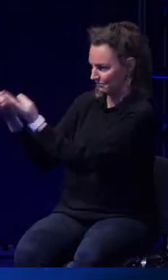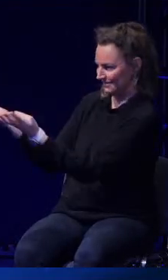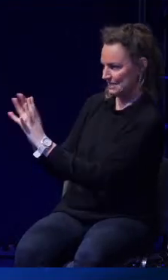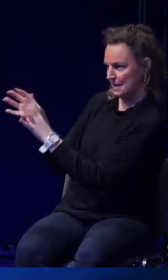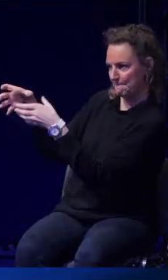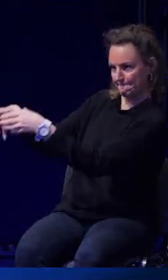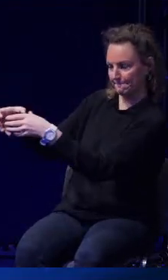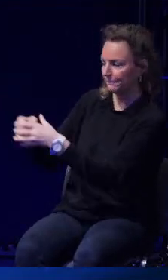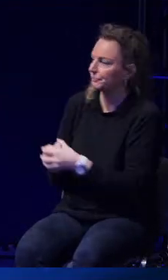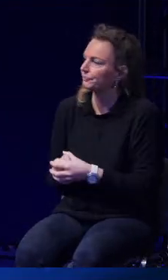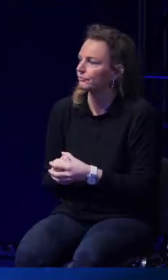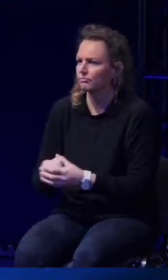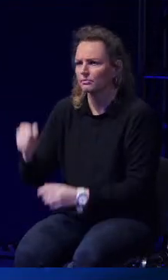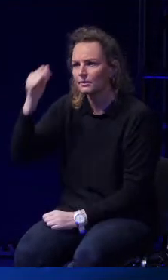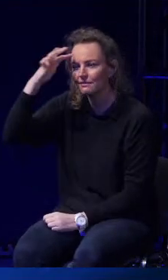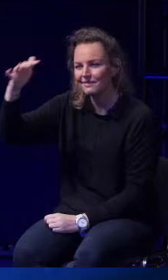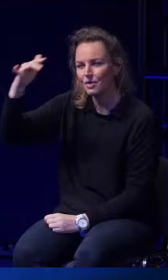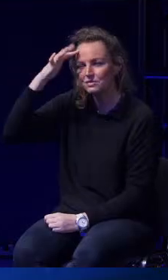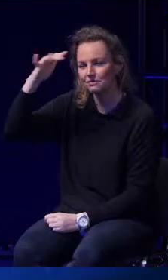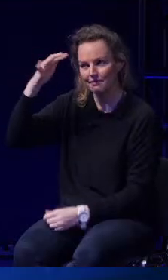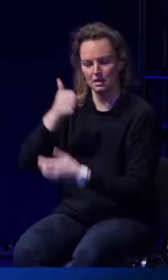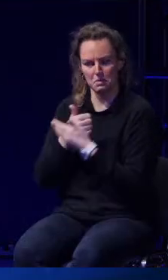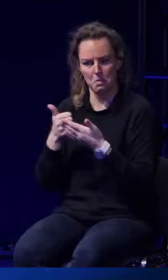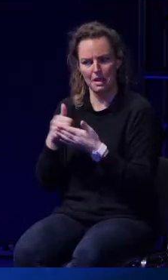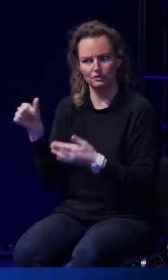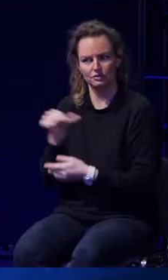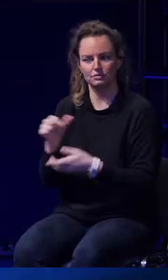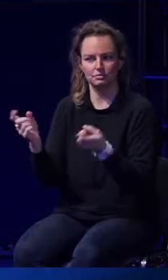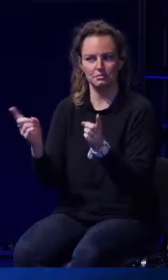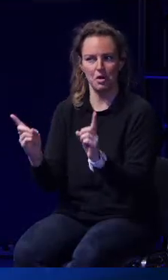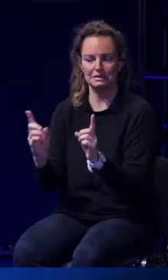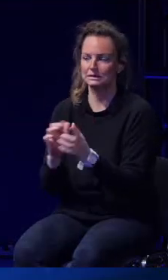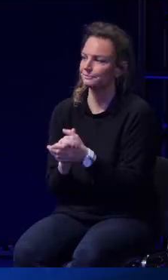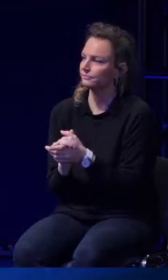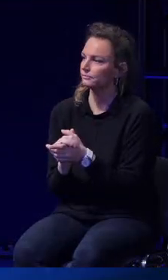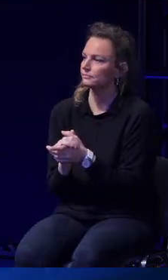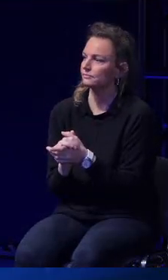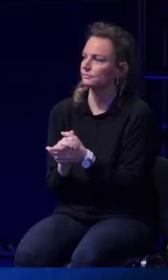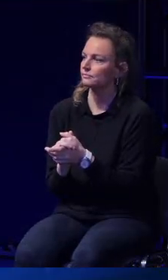now the philosophy always should be that this all